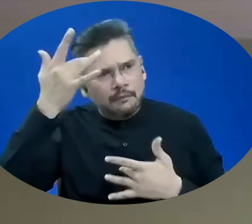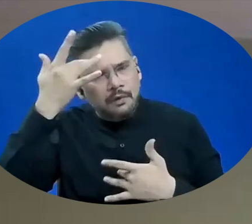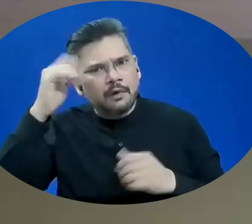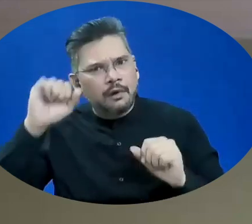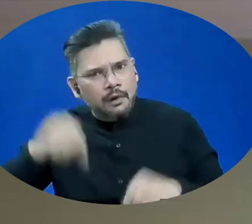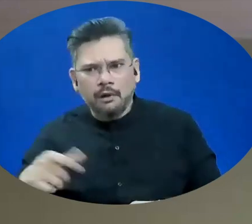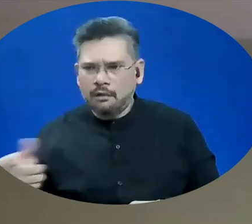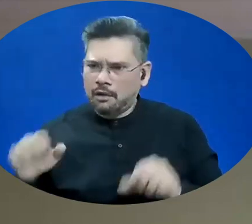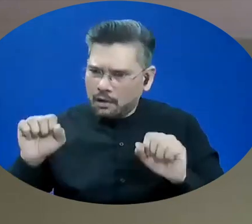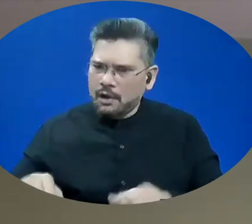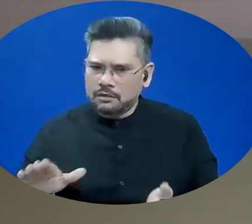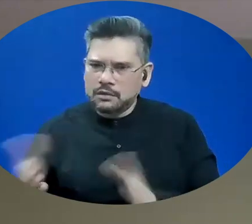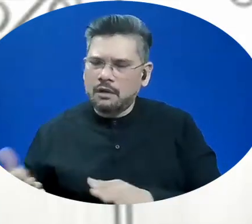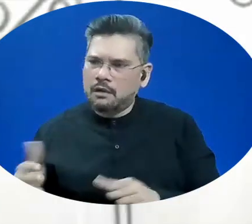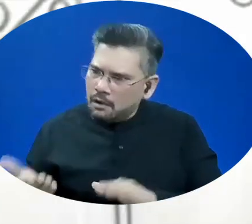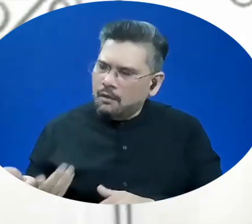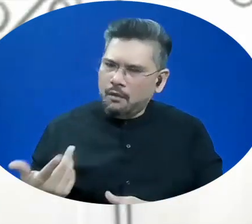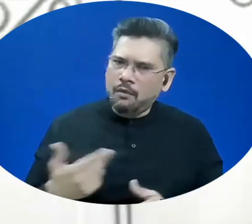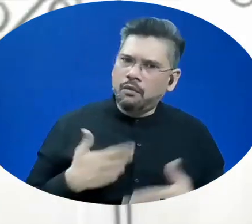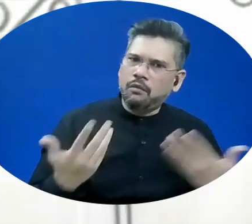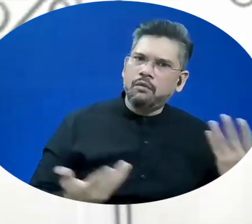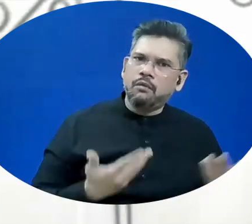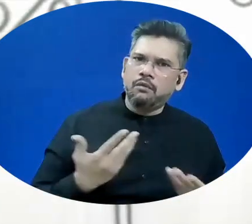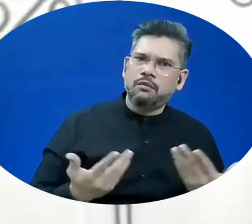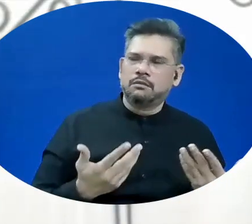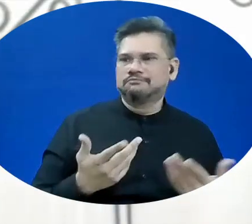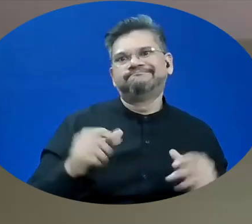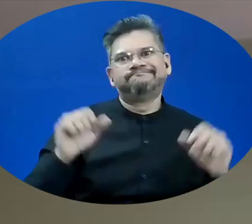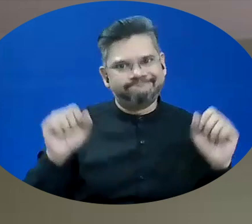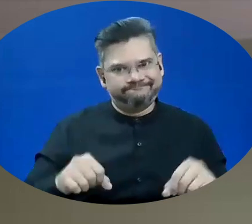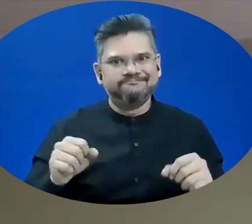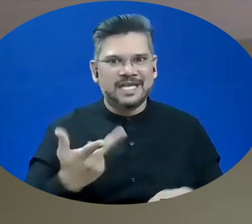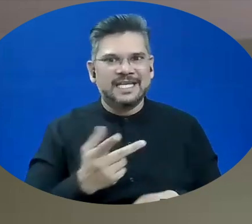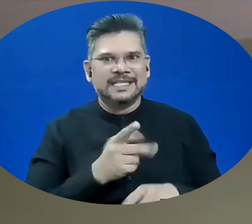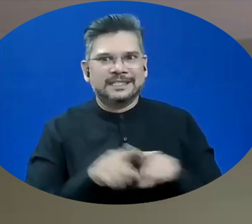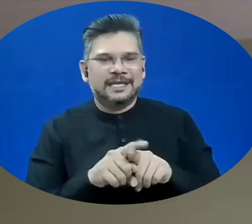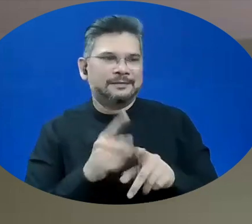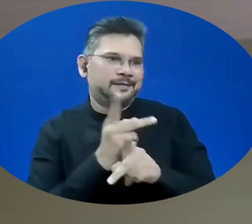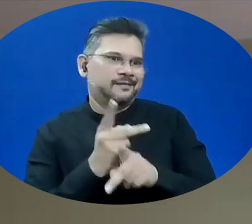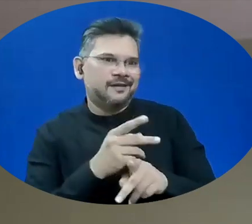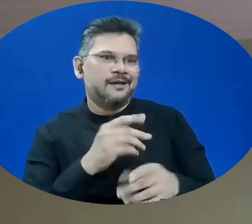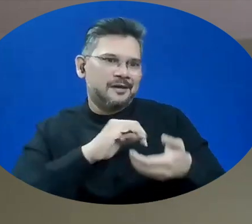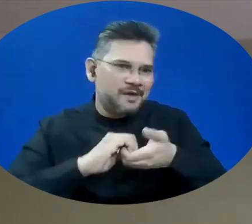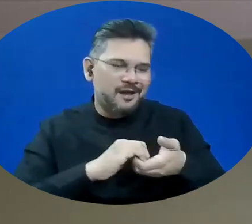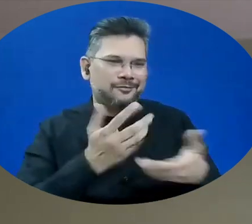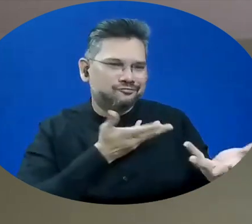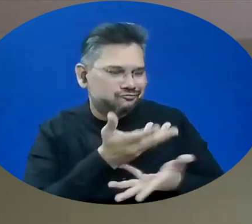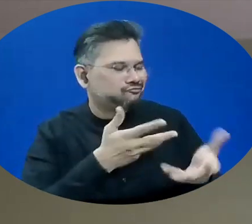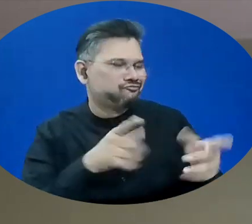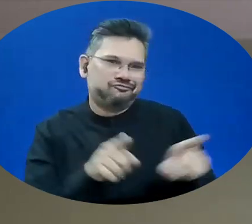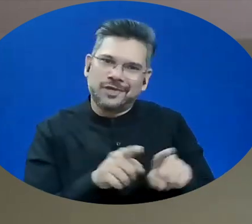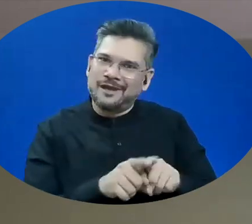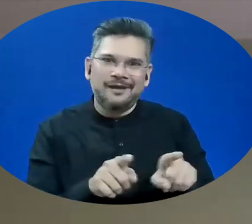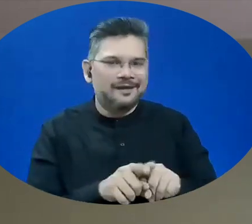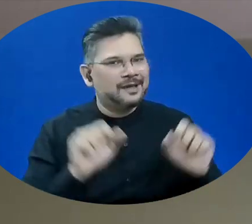not brought out in that provider care partner conversation right away. I'm so grateful that the late,